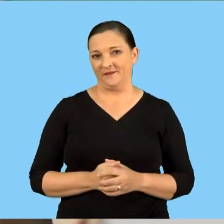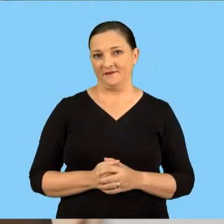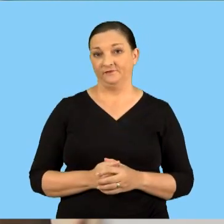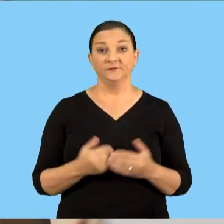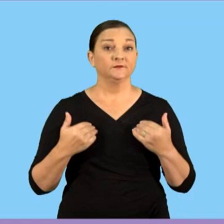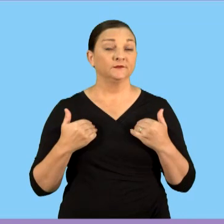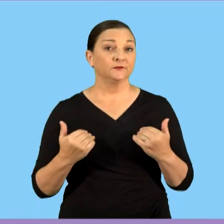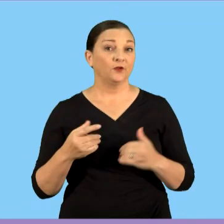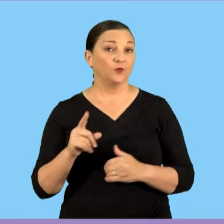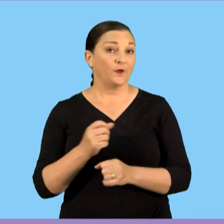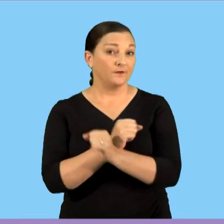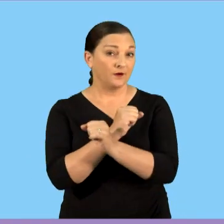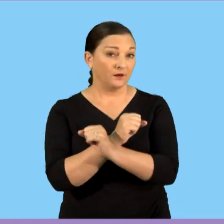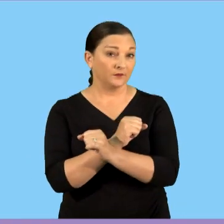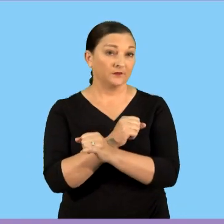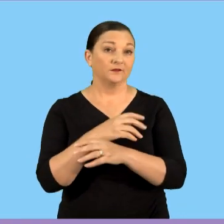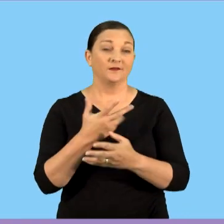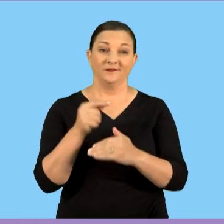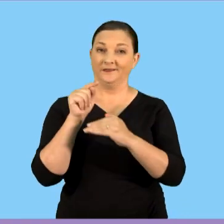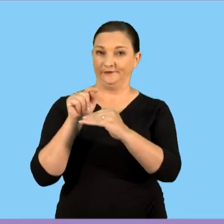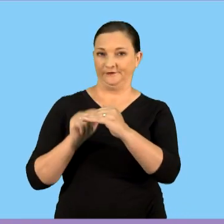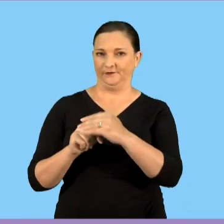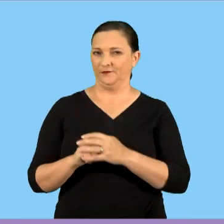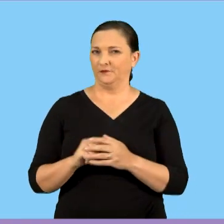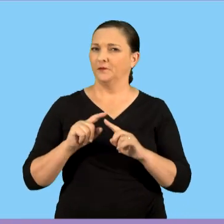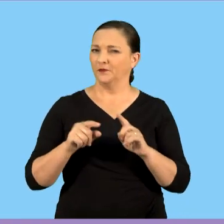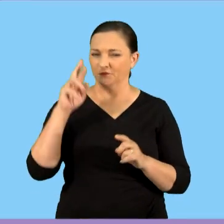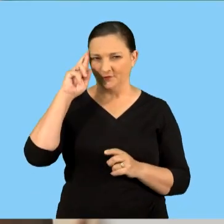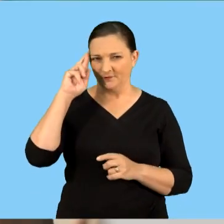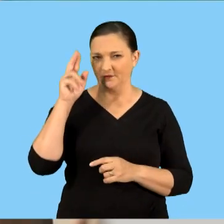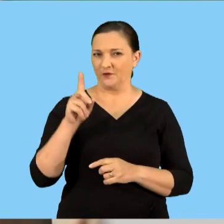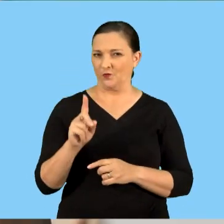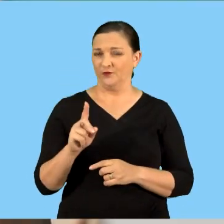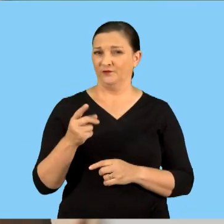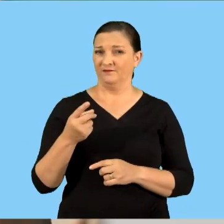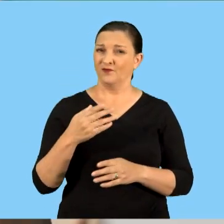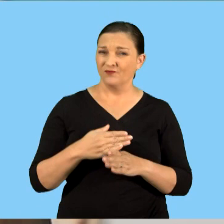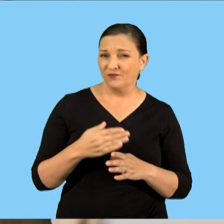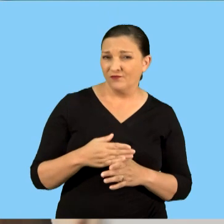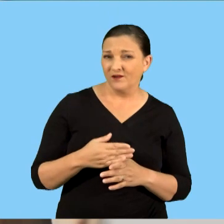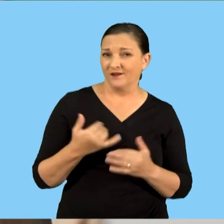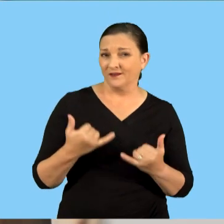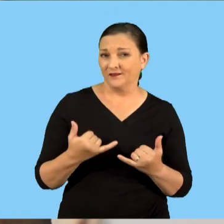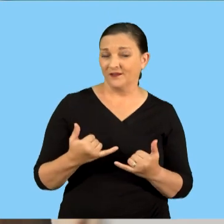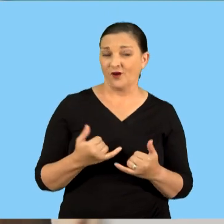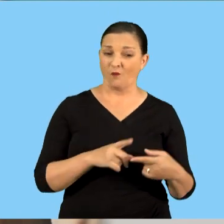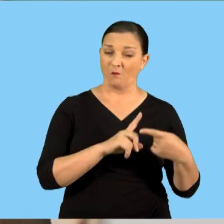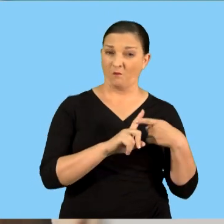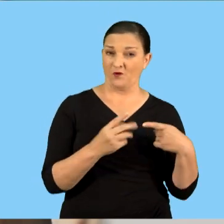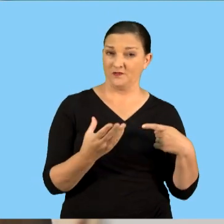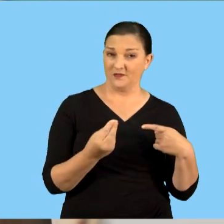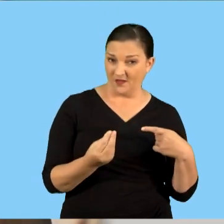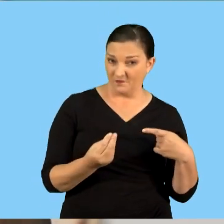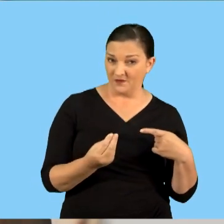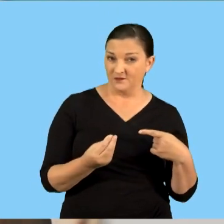So we are going to start with multiplication and division. Remember, we are working with integers. This means that we are working with